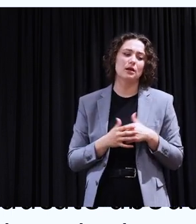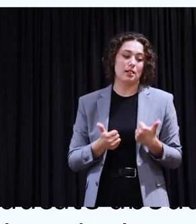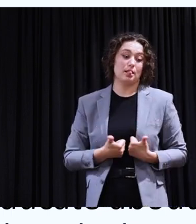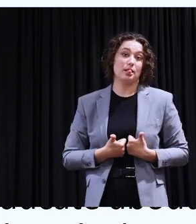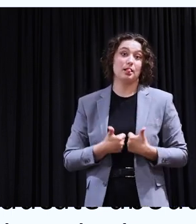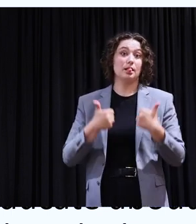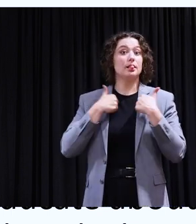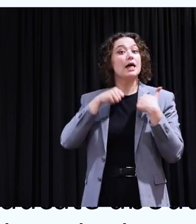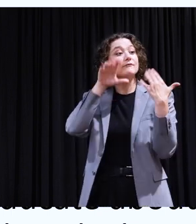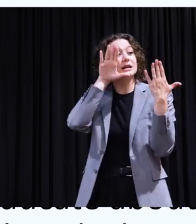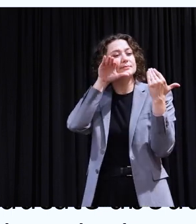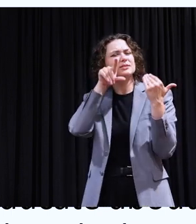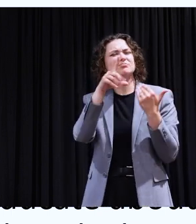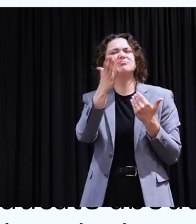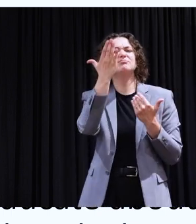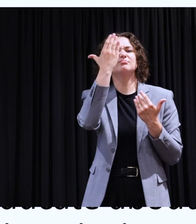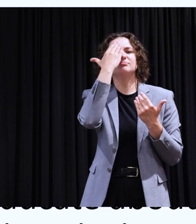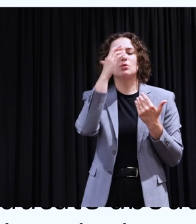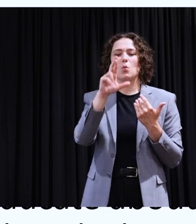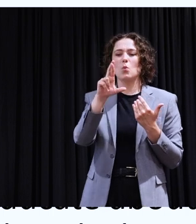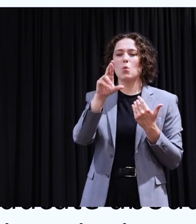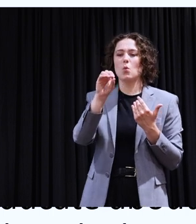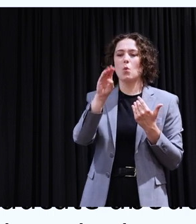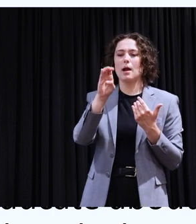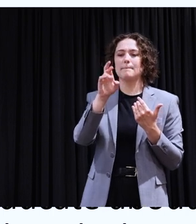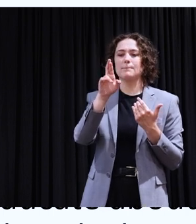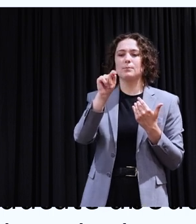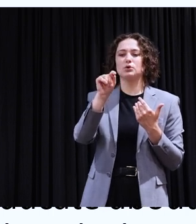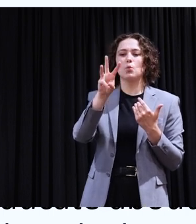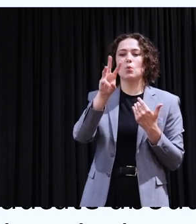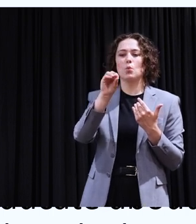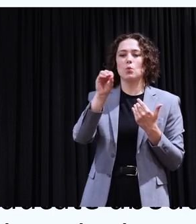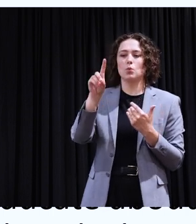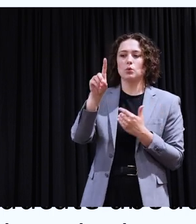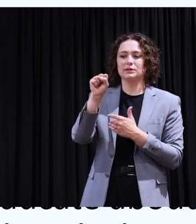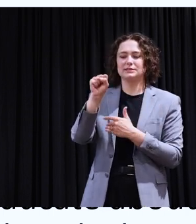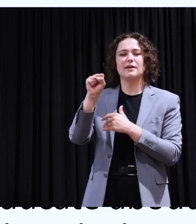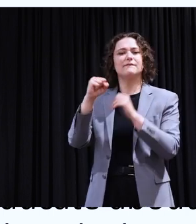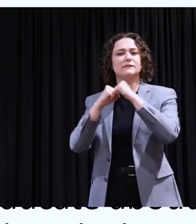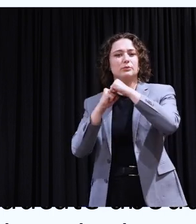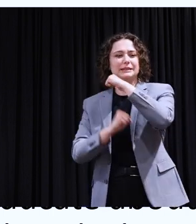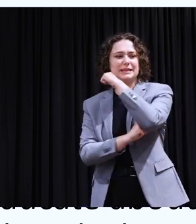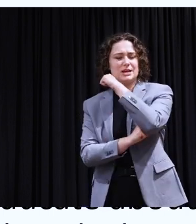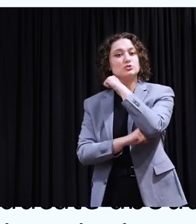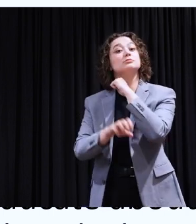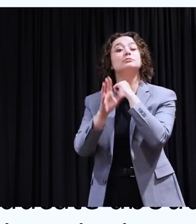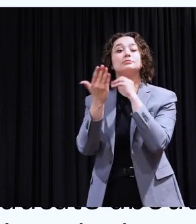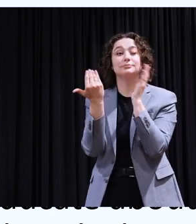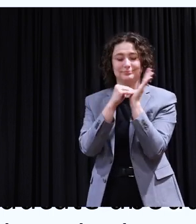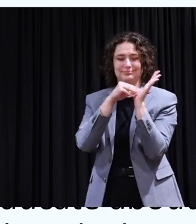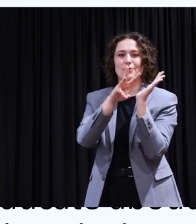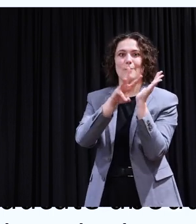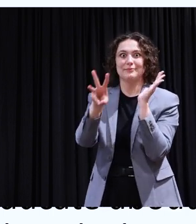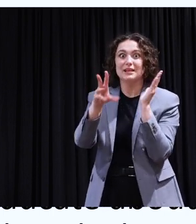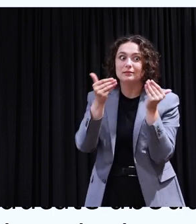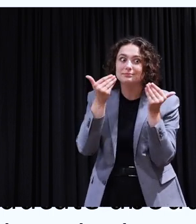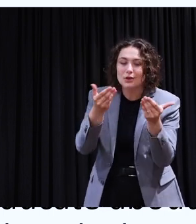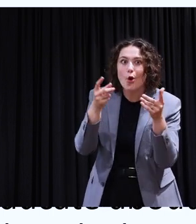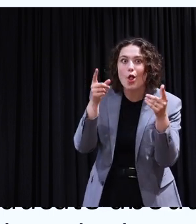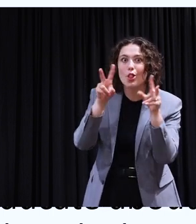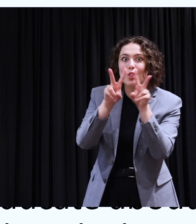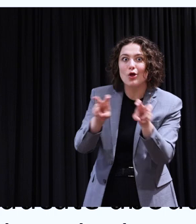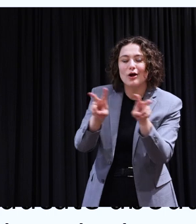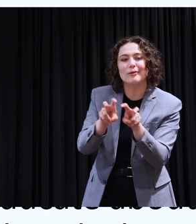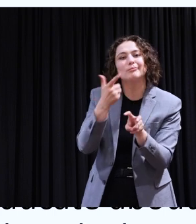familiar with the Robert Wood Johnson Foundation, they have a website here that, again, I'm going to tell you, take a look at it, because you can type in your